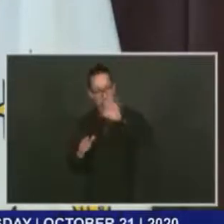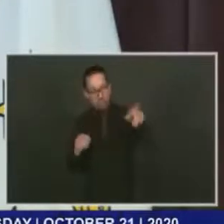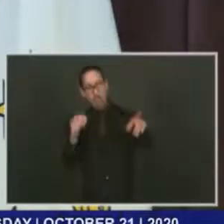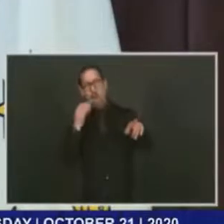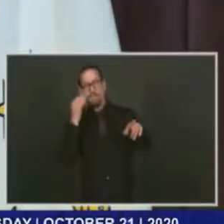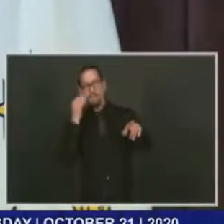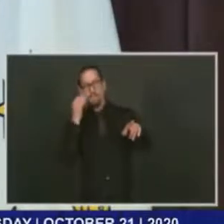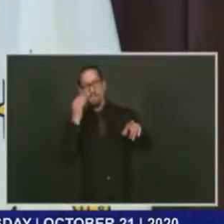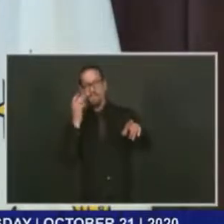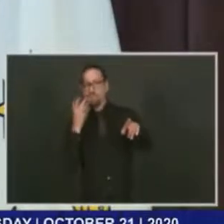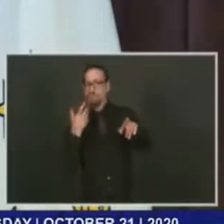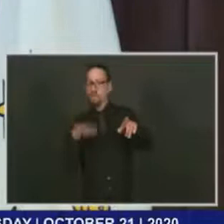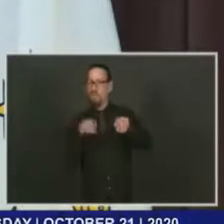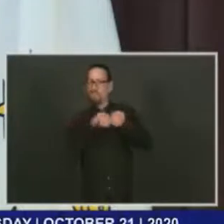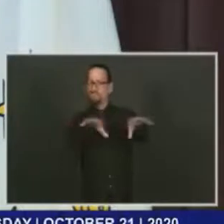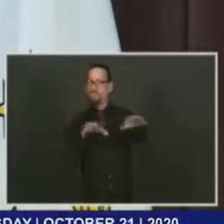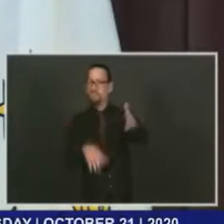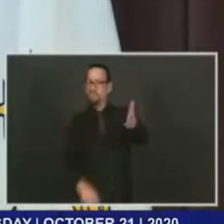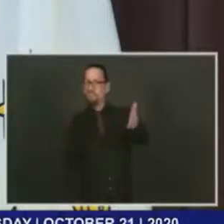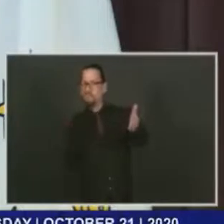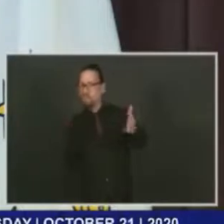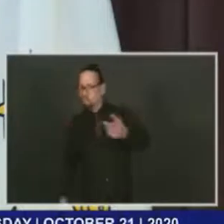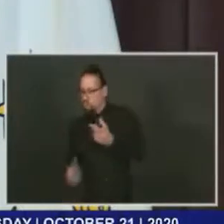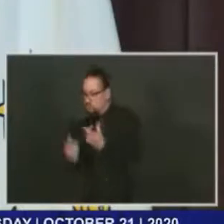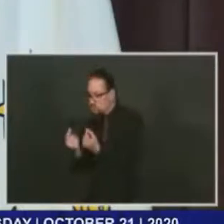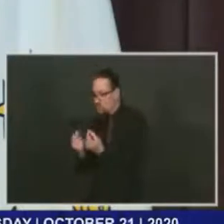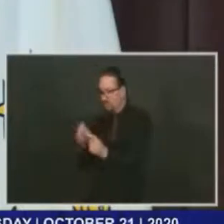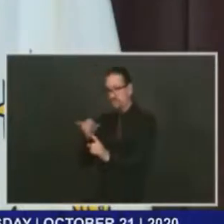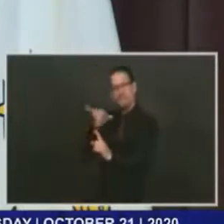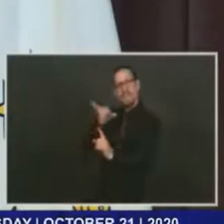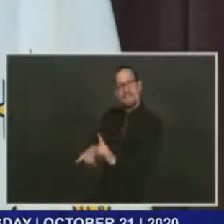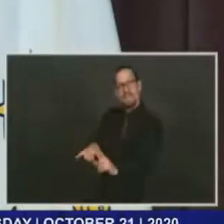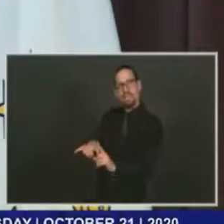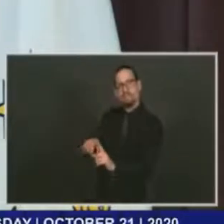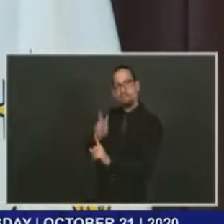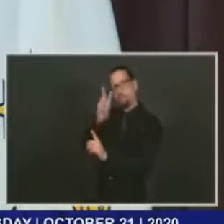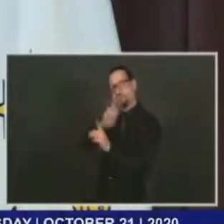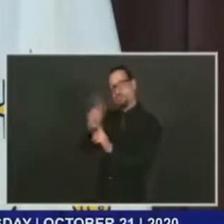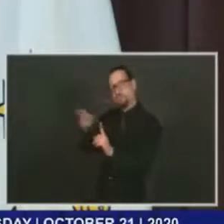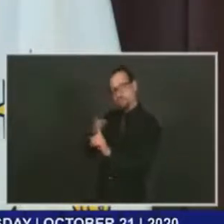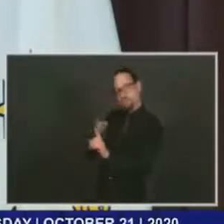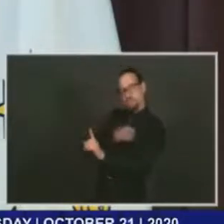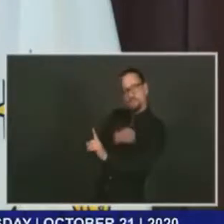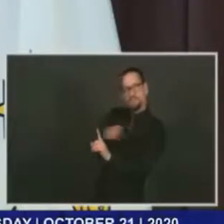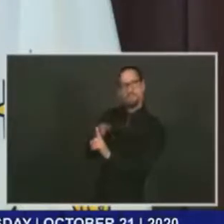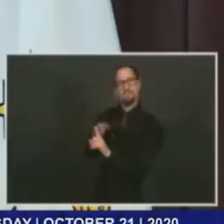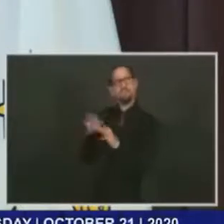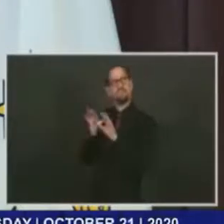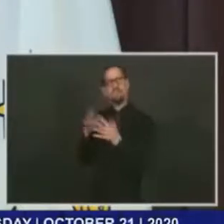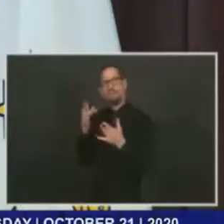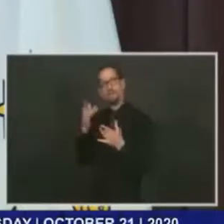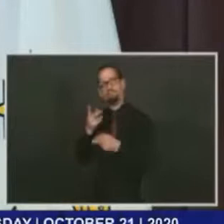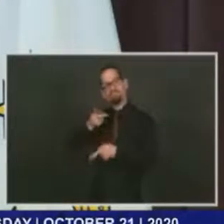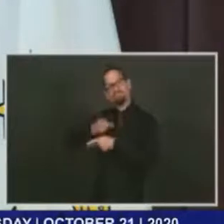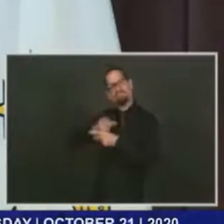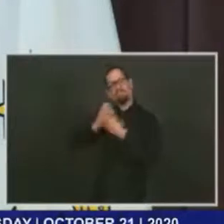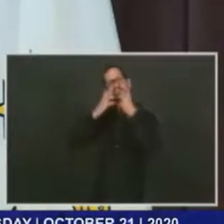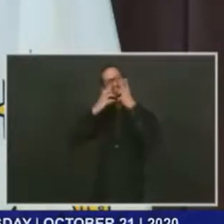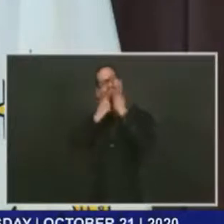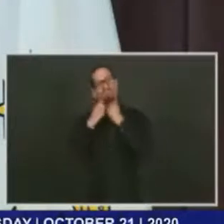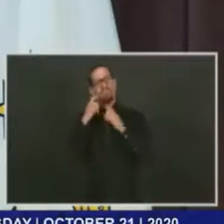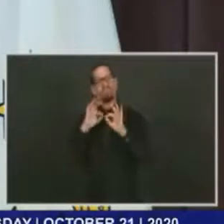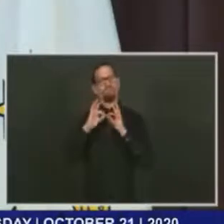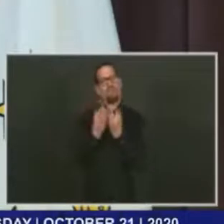we're protecting those that we know and that we love that are around us in addition to what we have said